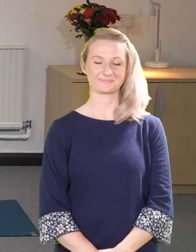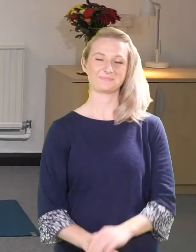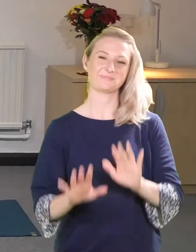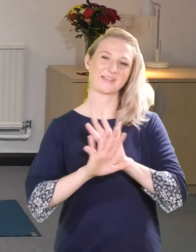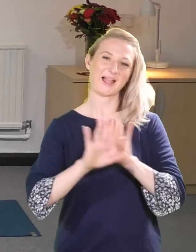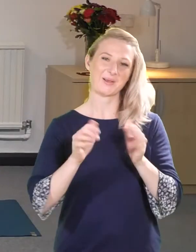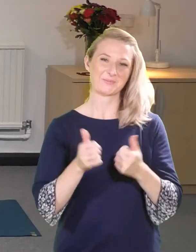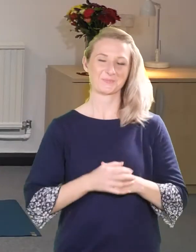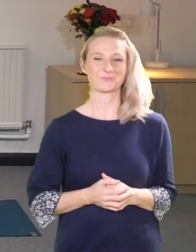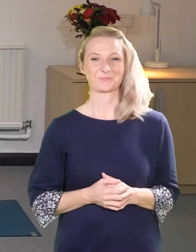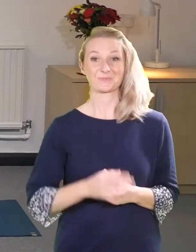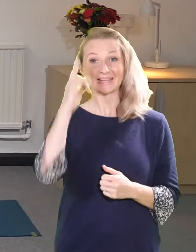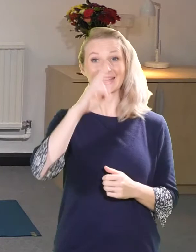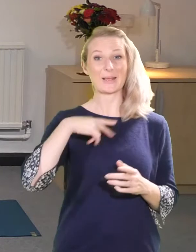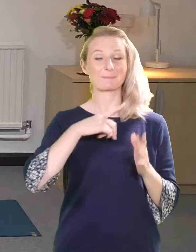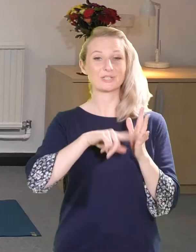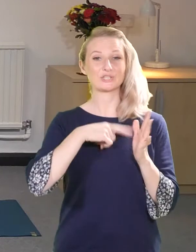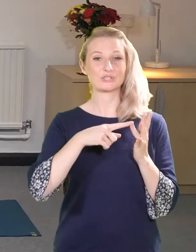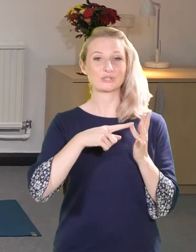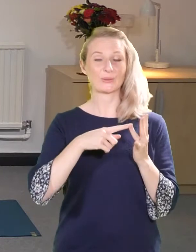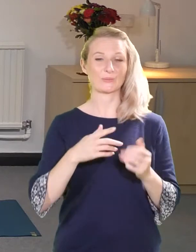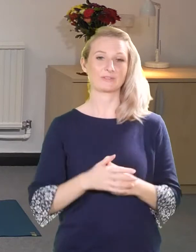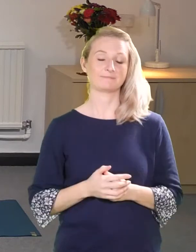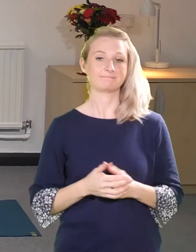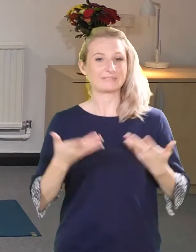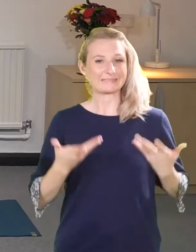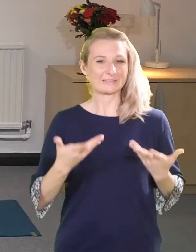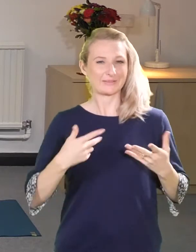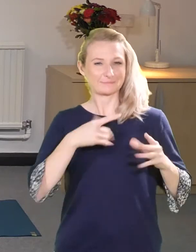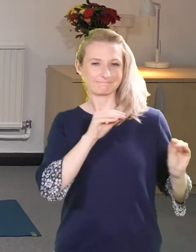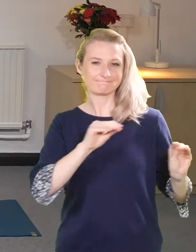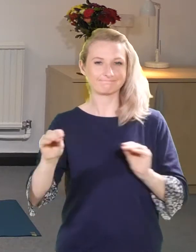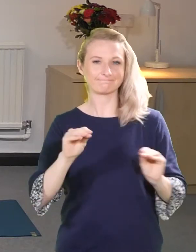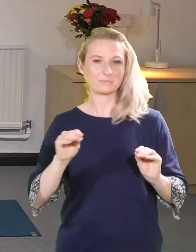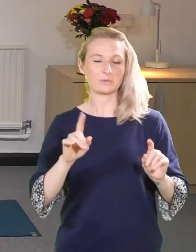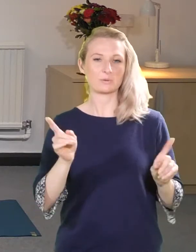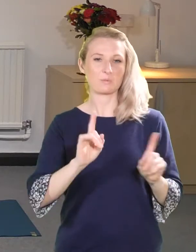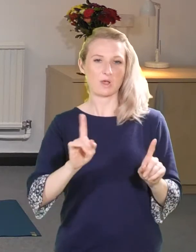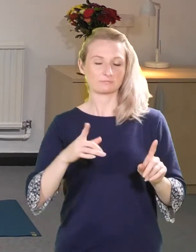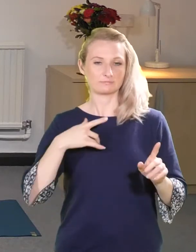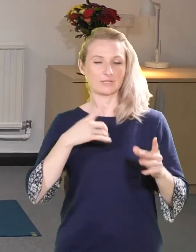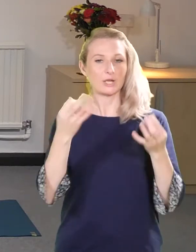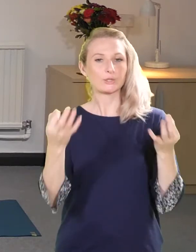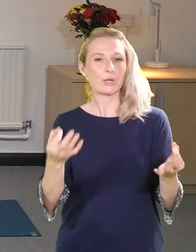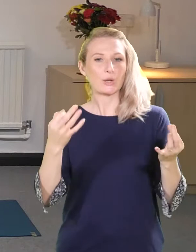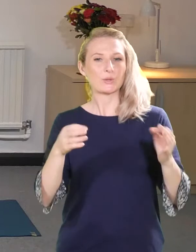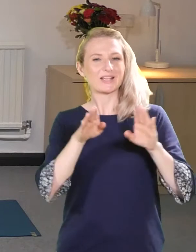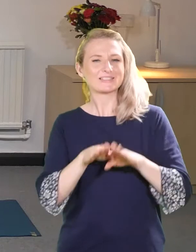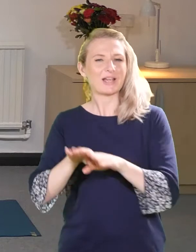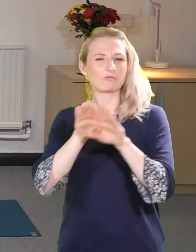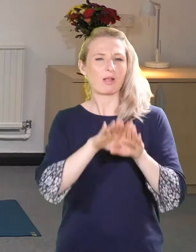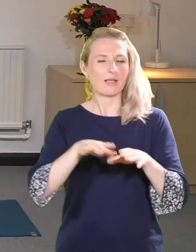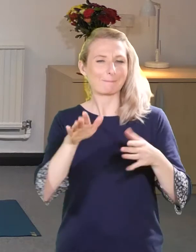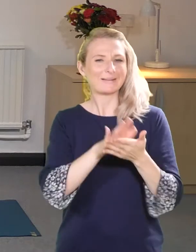Hi there, I'm Jo, and today we're going to be doing a general level yoga session which is suitable for anybody who has had a little bit